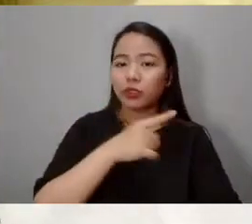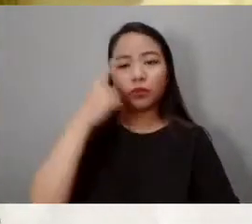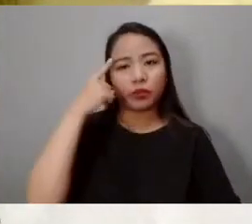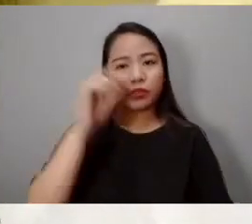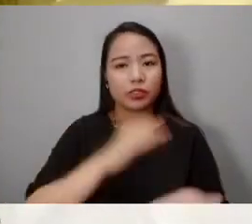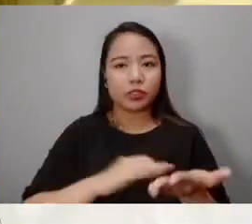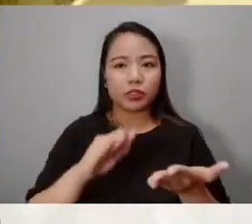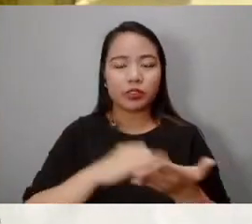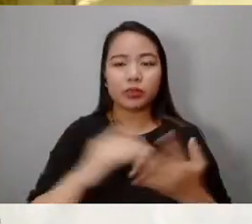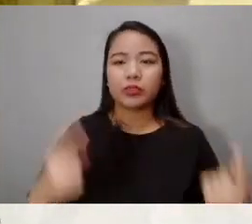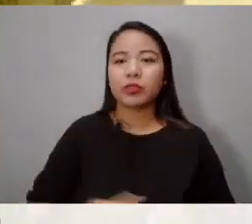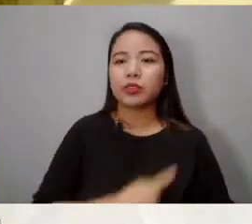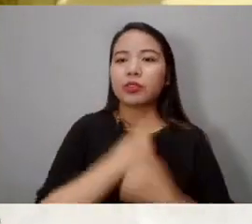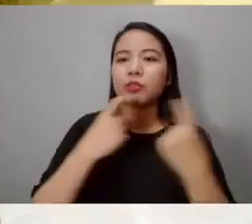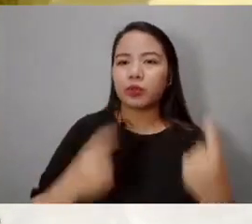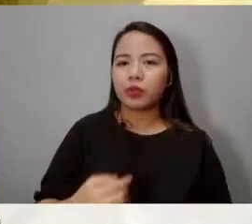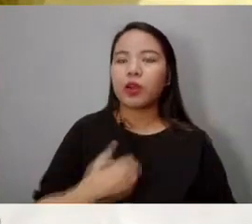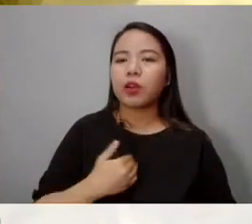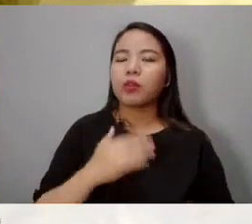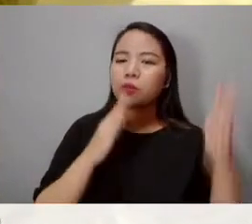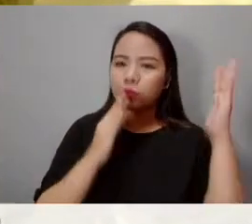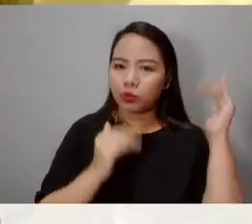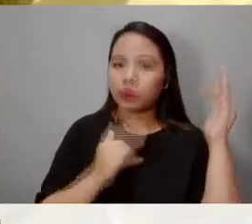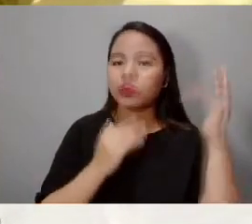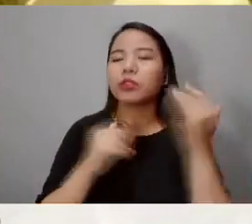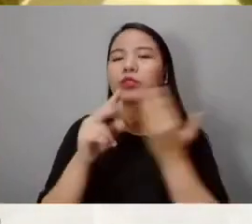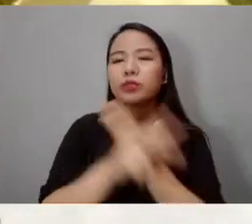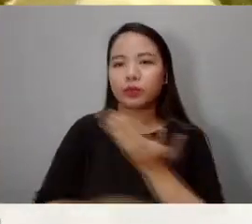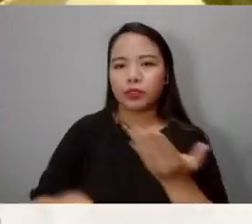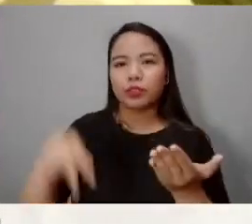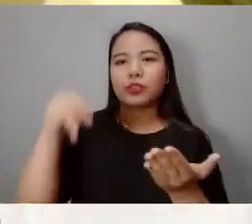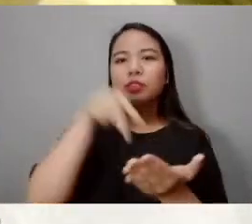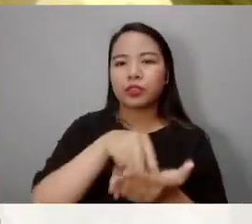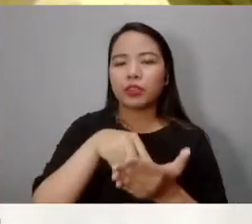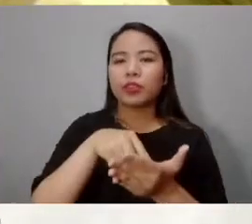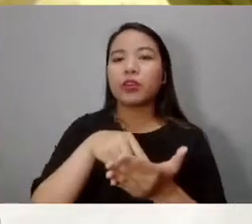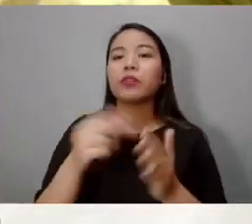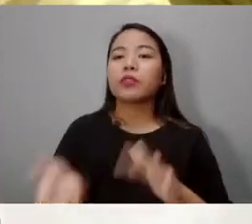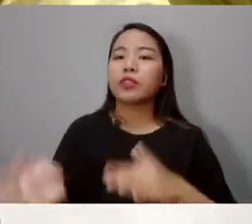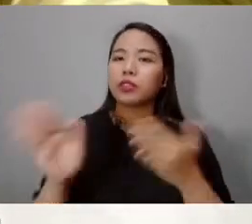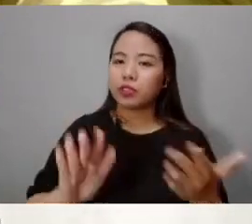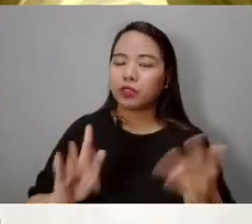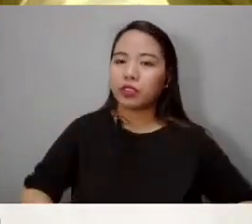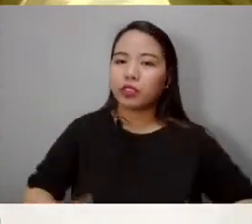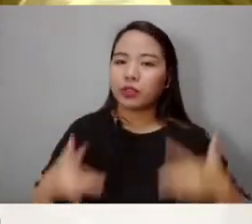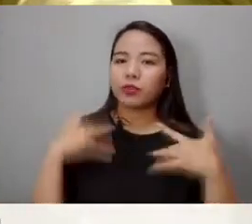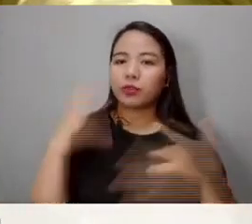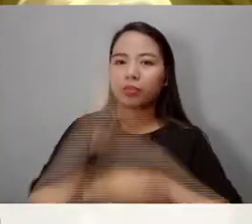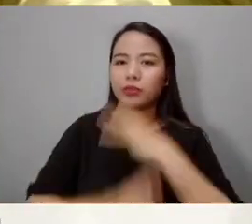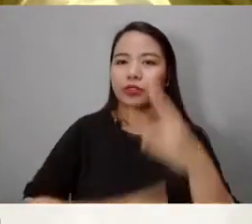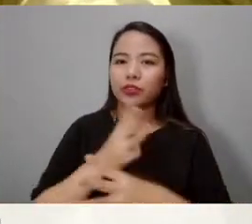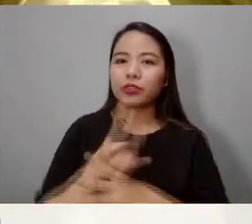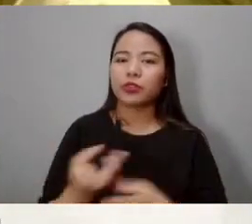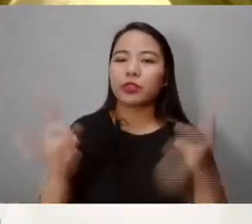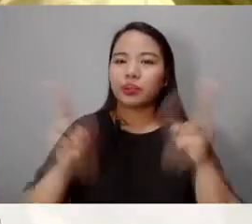sins, and I look forward to the resurrection of the dead and the life of the world to come. Amen.